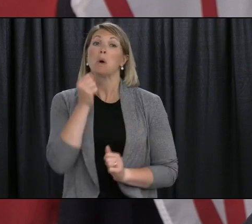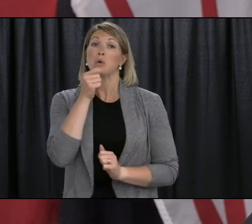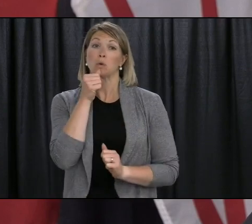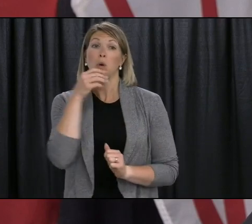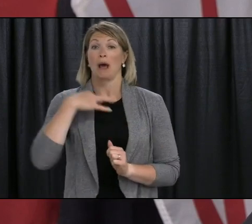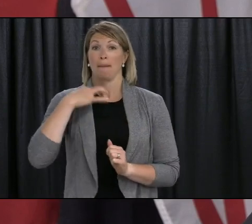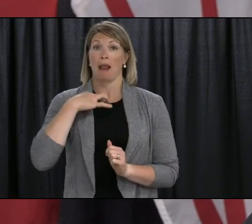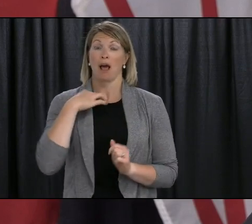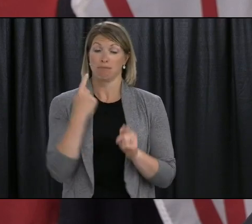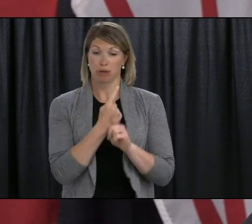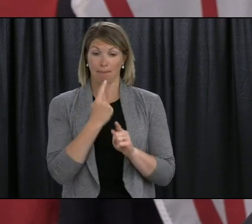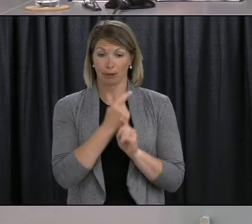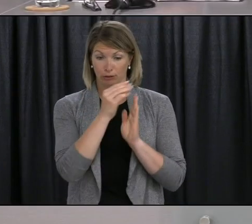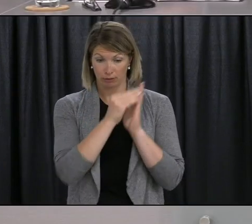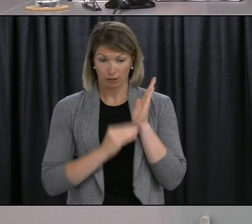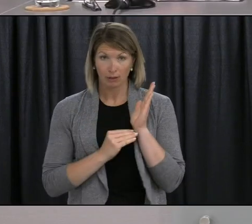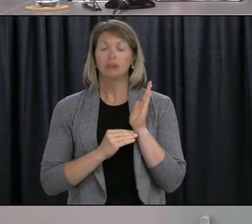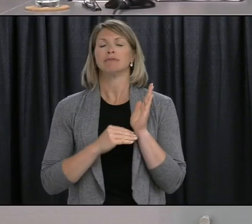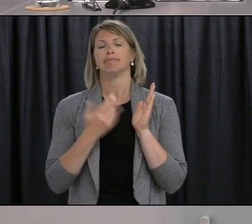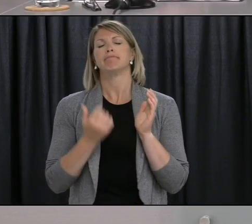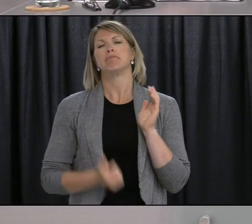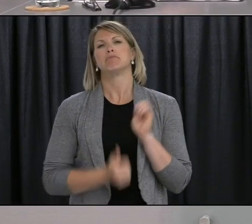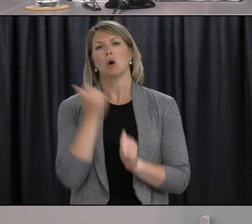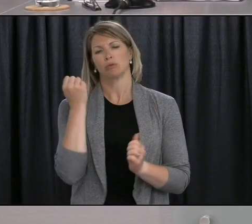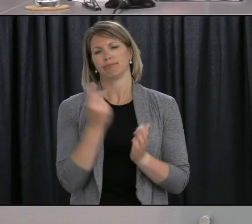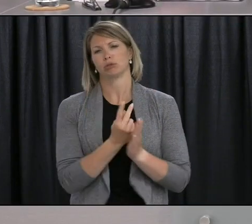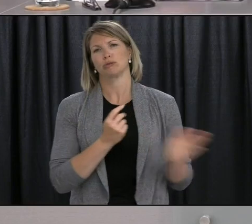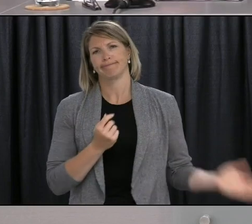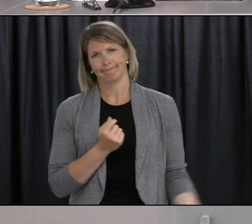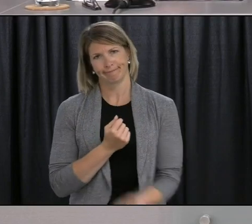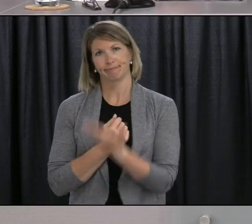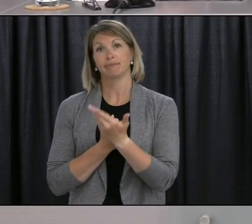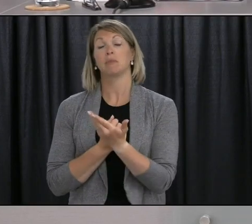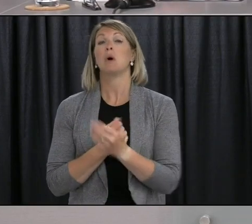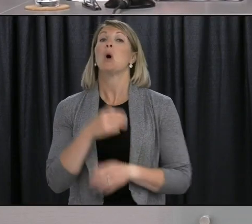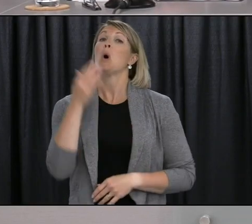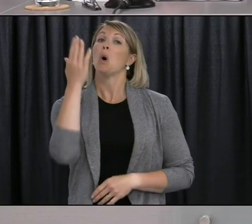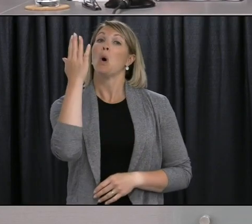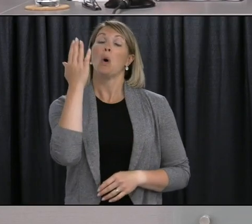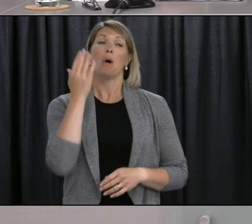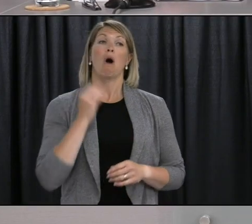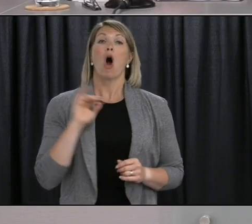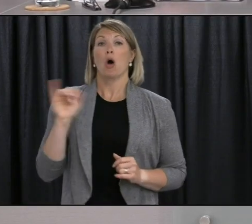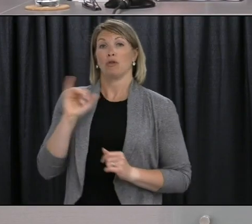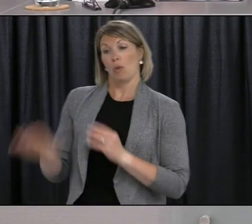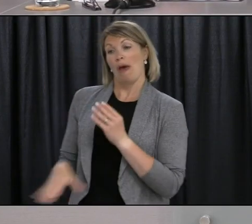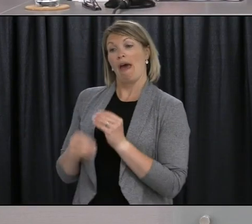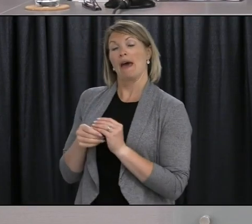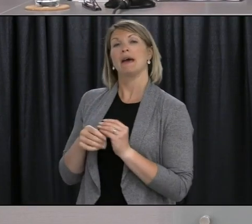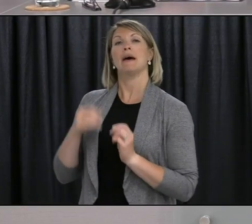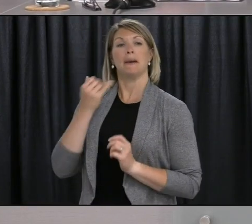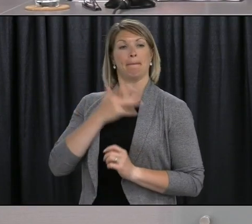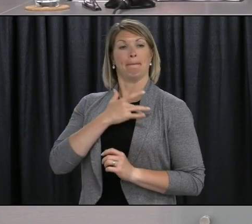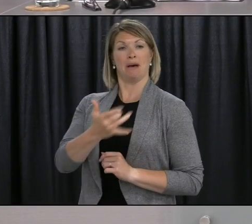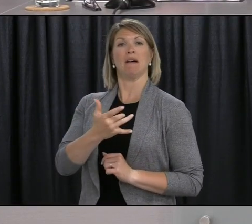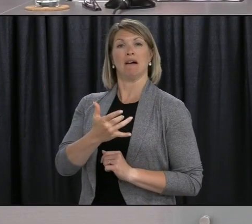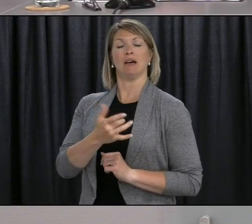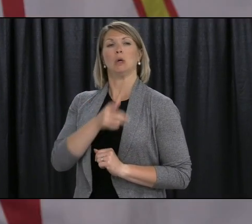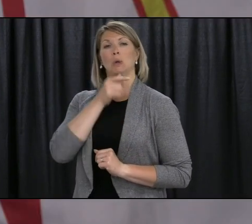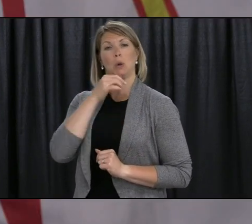exemption order. Right. And I would add to that the reason most are getting in is because most who apply are actually applying under one of those exemptions,